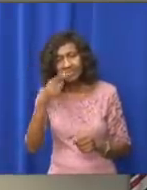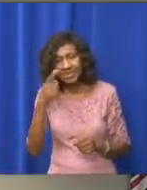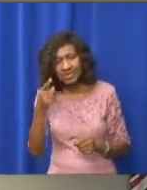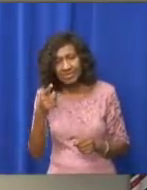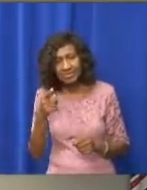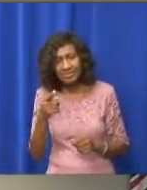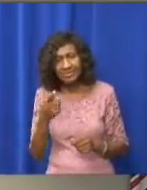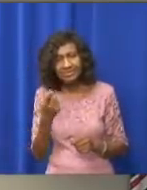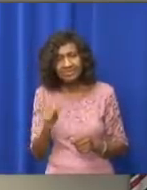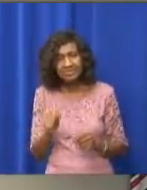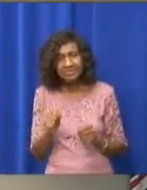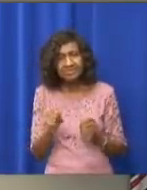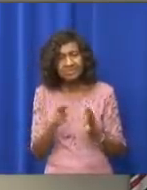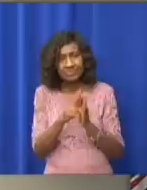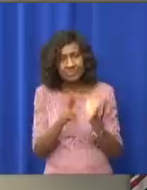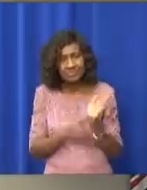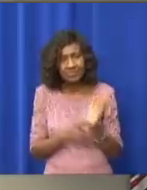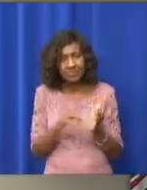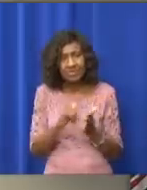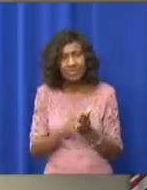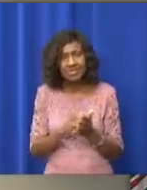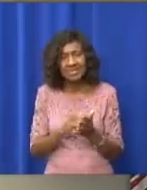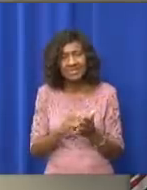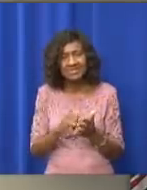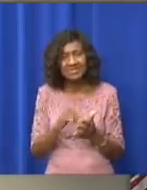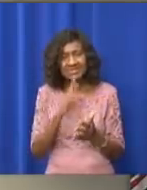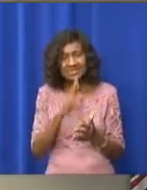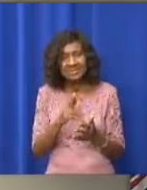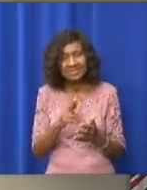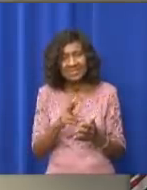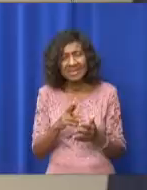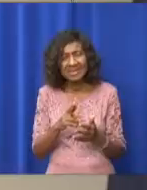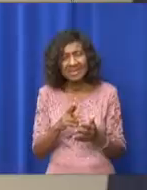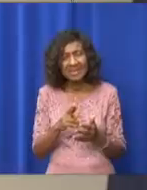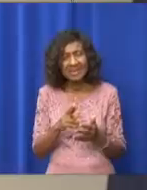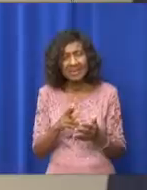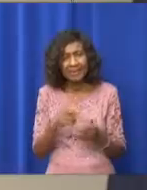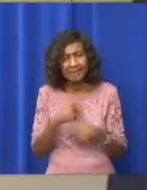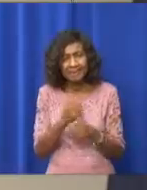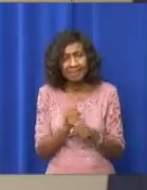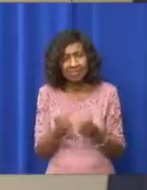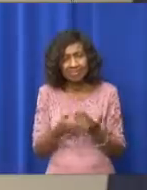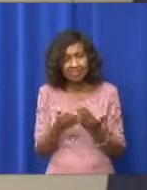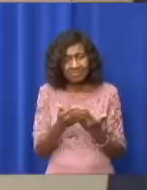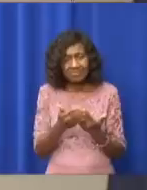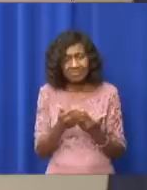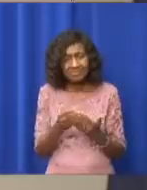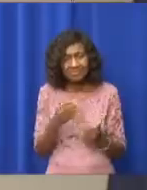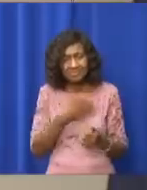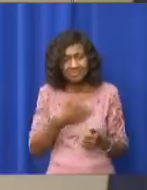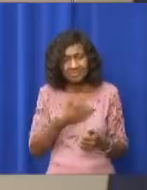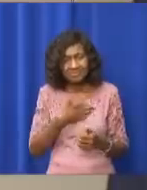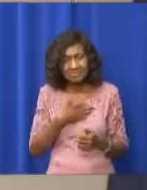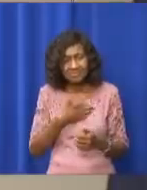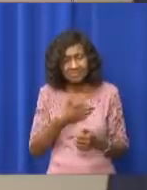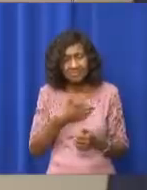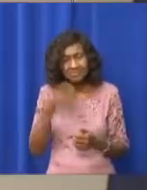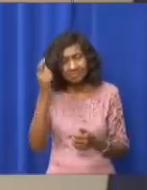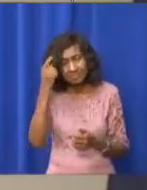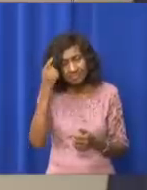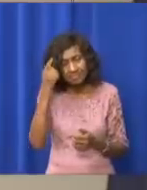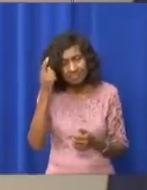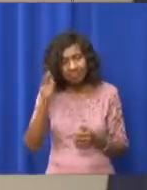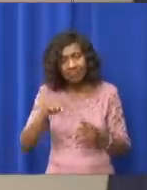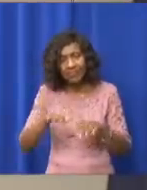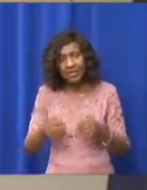what measures has been freed up or relaxed. Please take this time to think about how you manage what is available